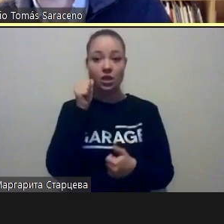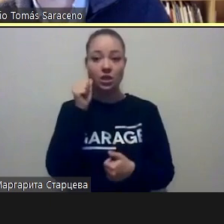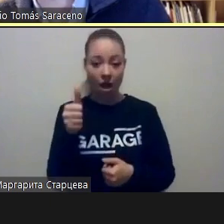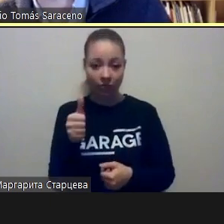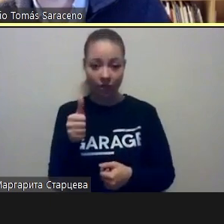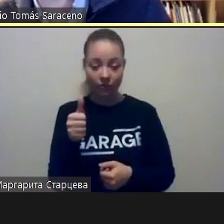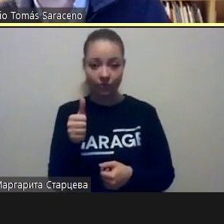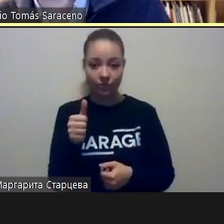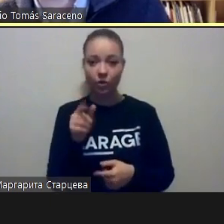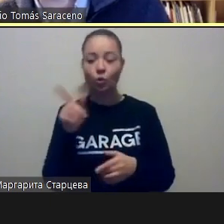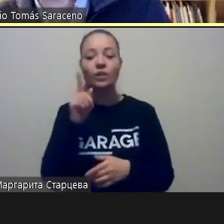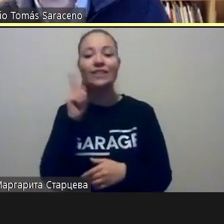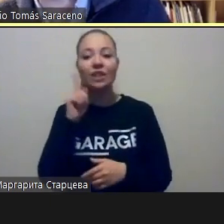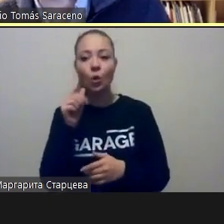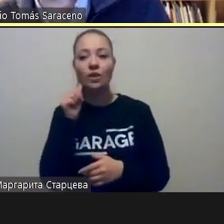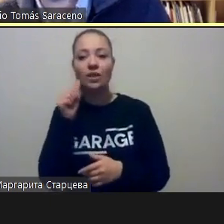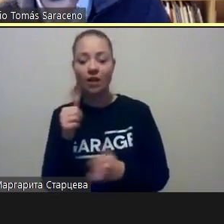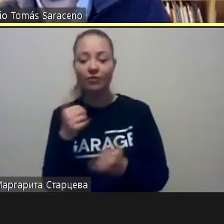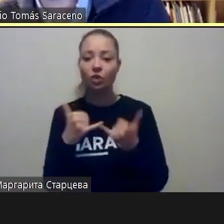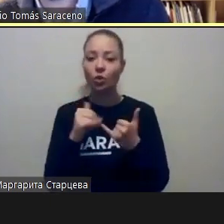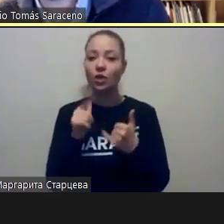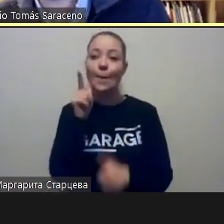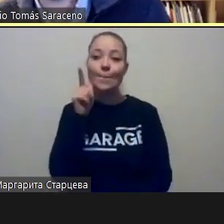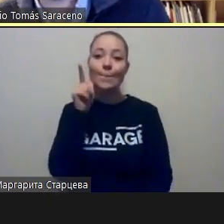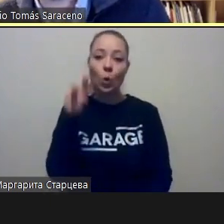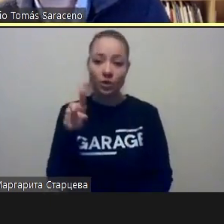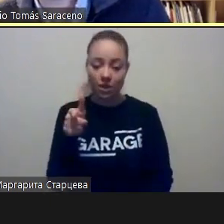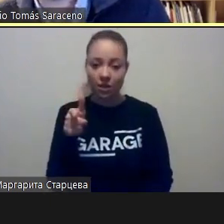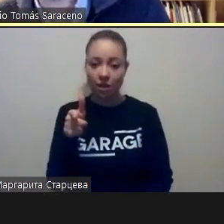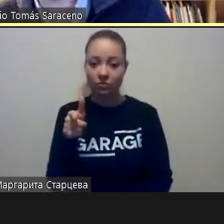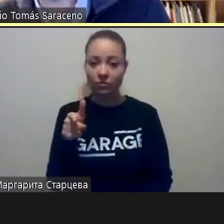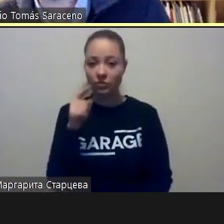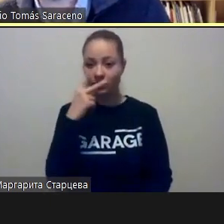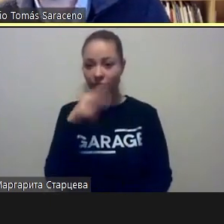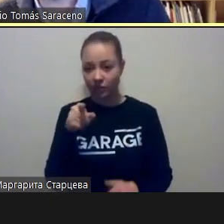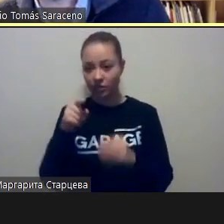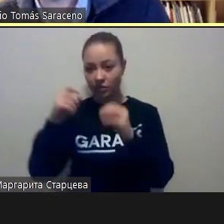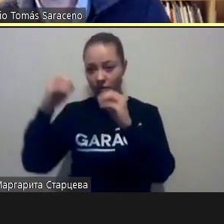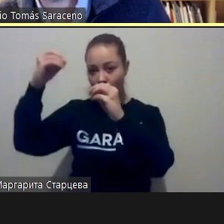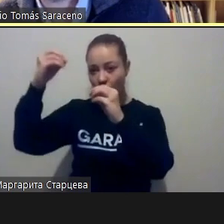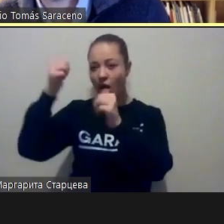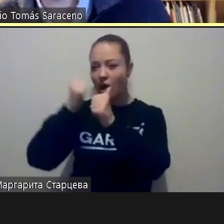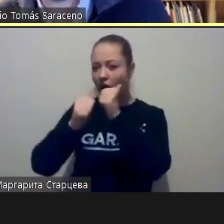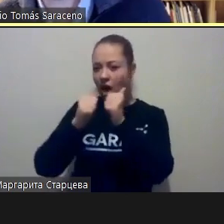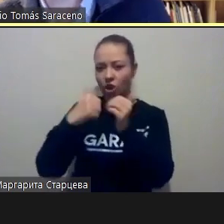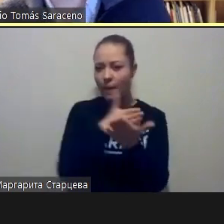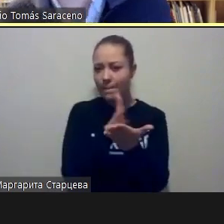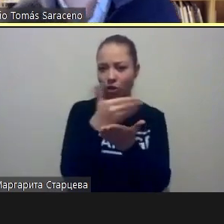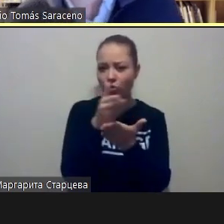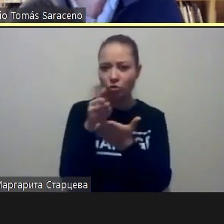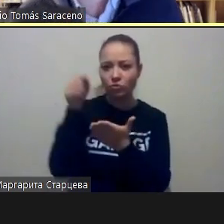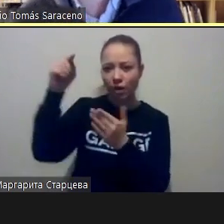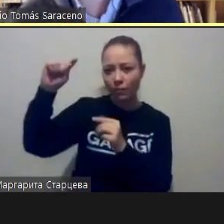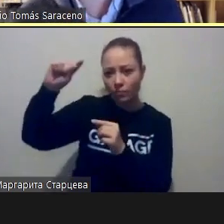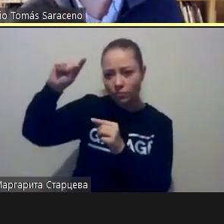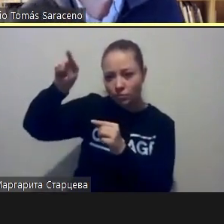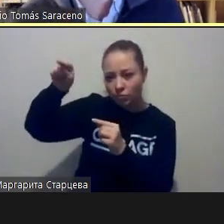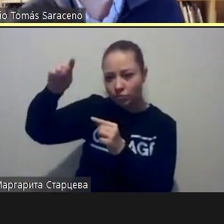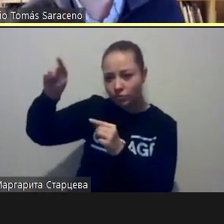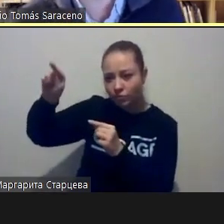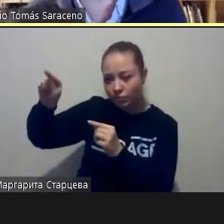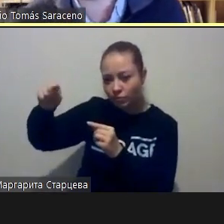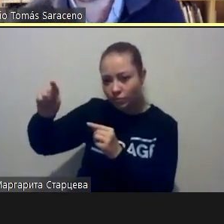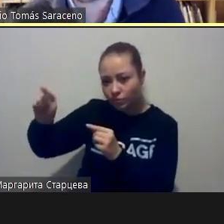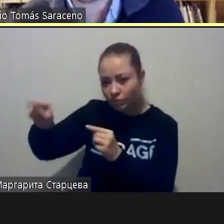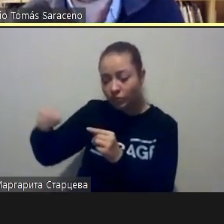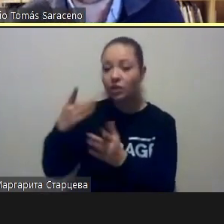see here the completion of the work. And this means if you click in each of them, you will be able to select the trajectory that you are